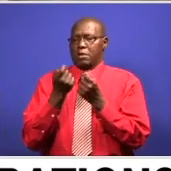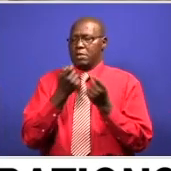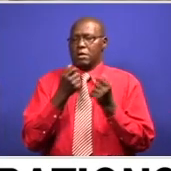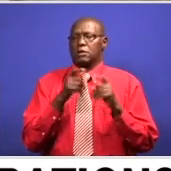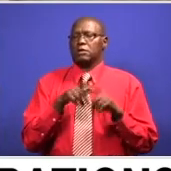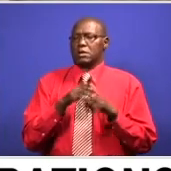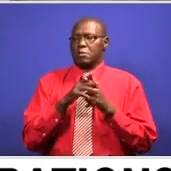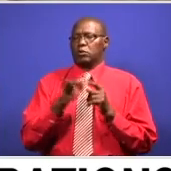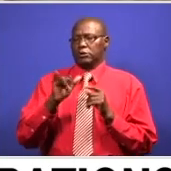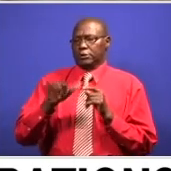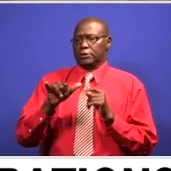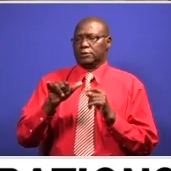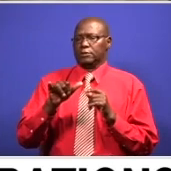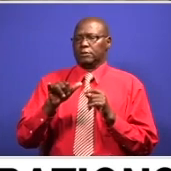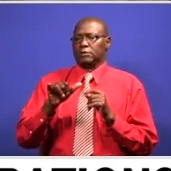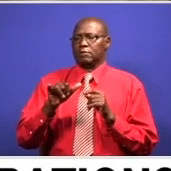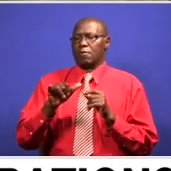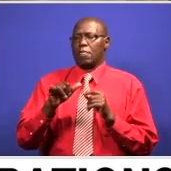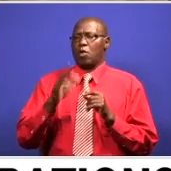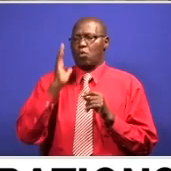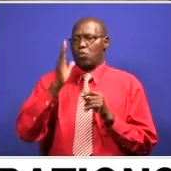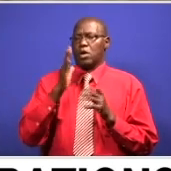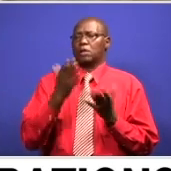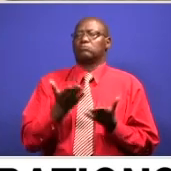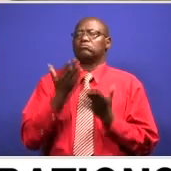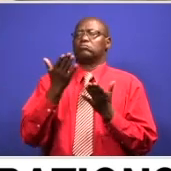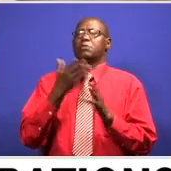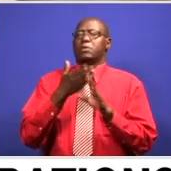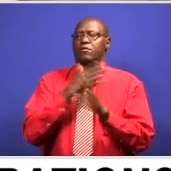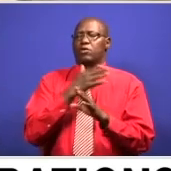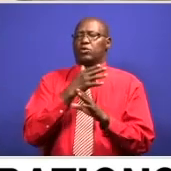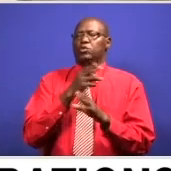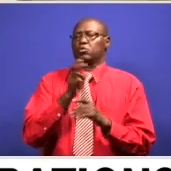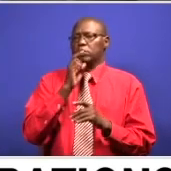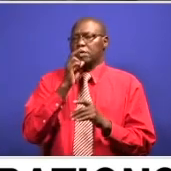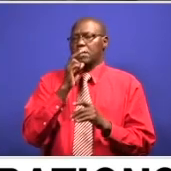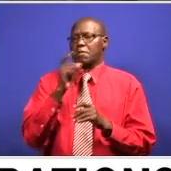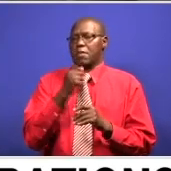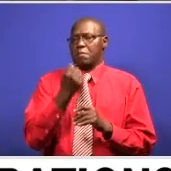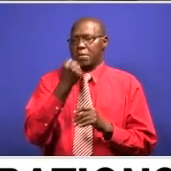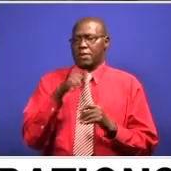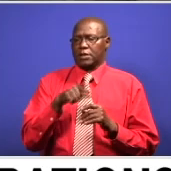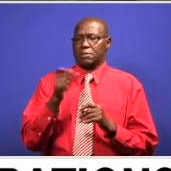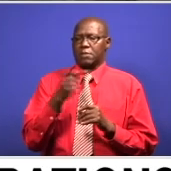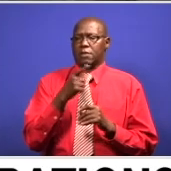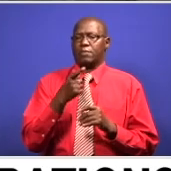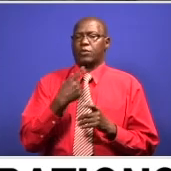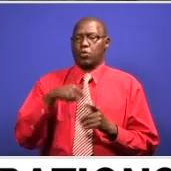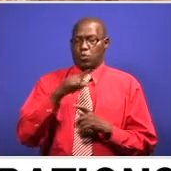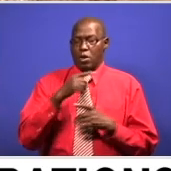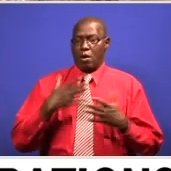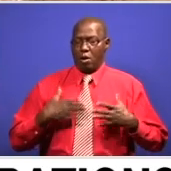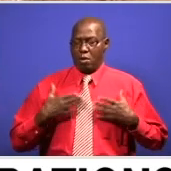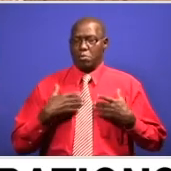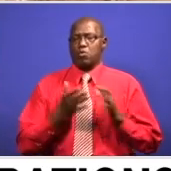remain. Then that one we are going to deliver before 20th May, this month. We are happy with the progress. We are happy